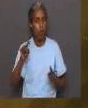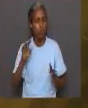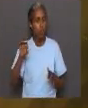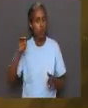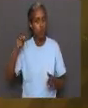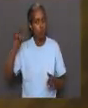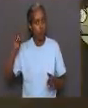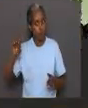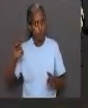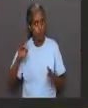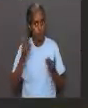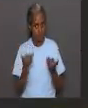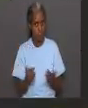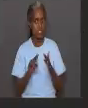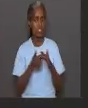now, students.